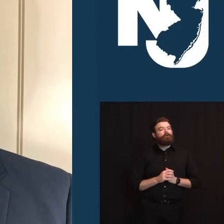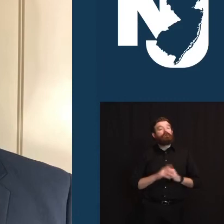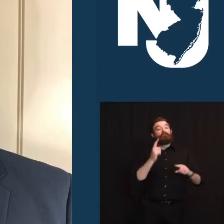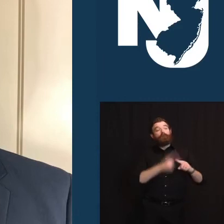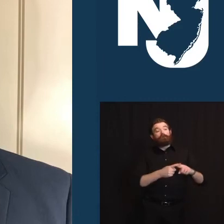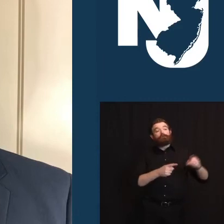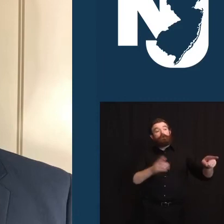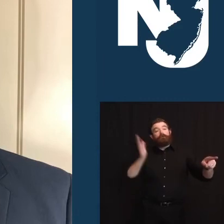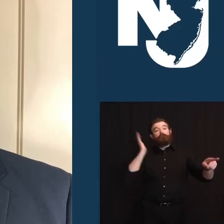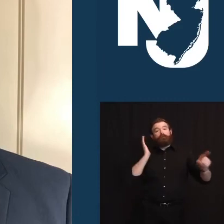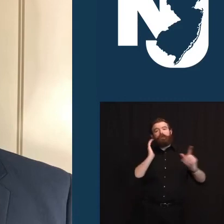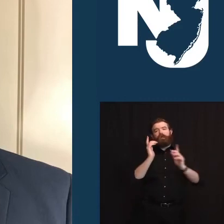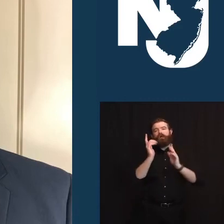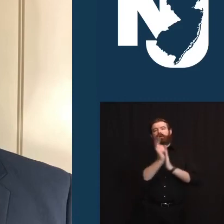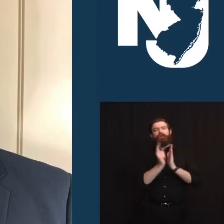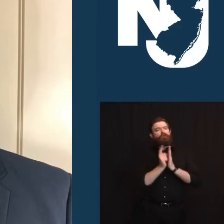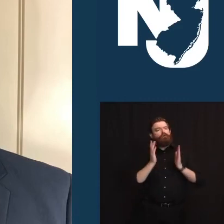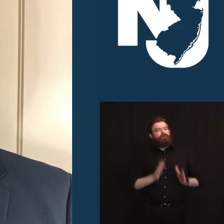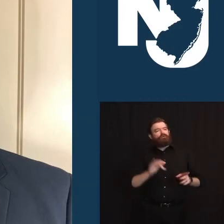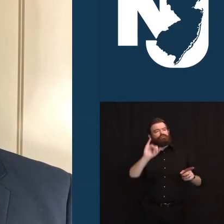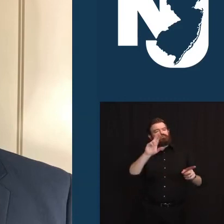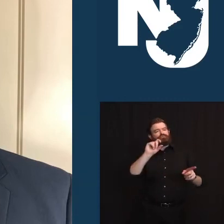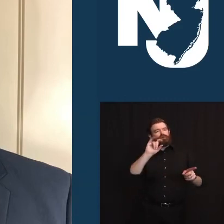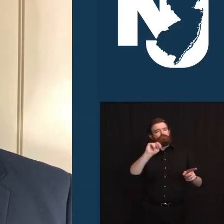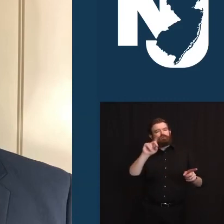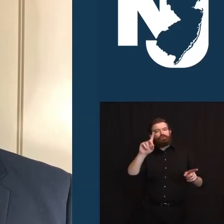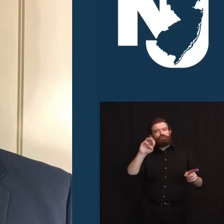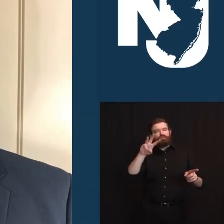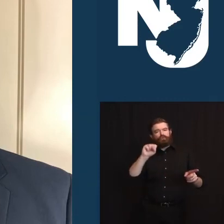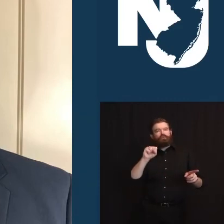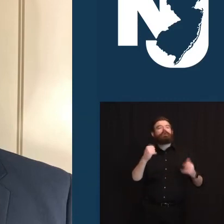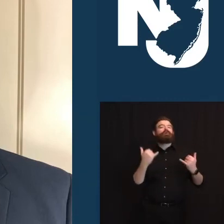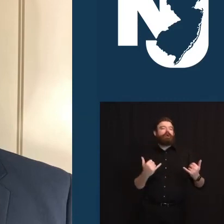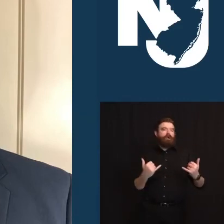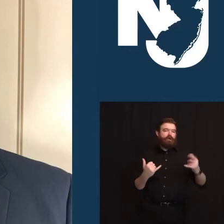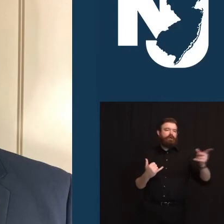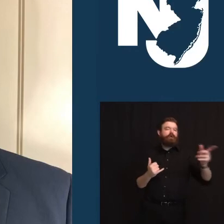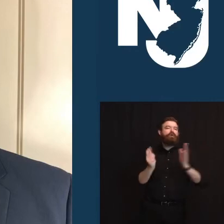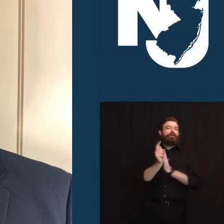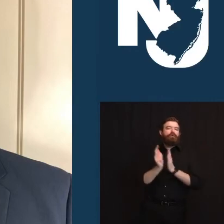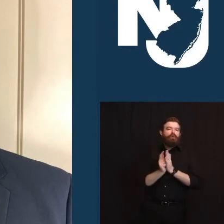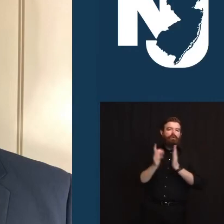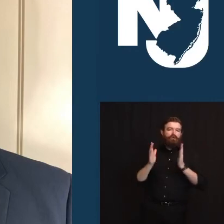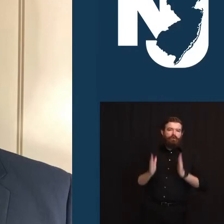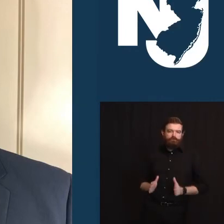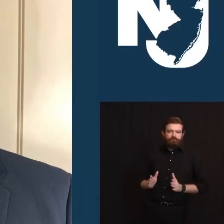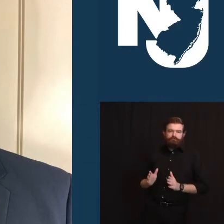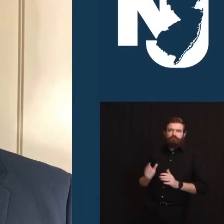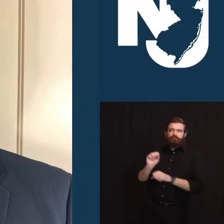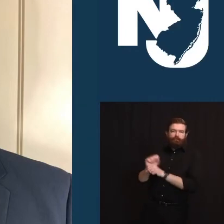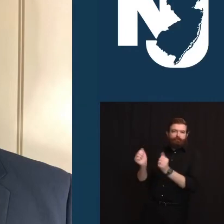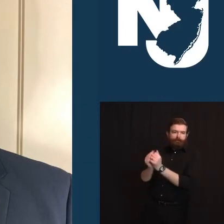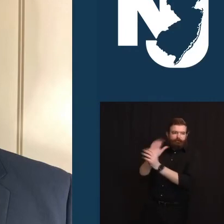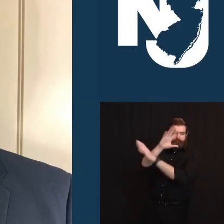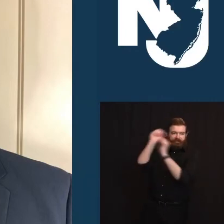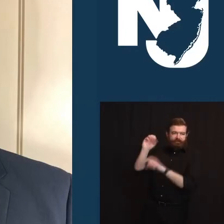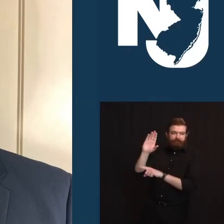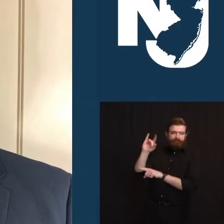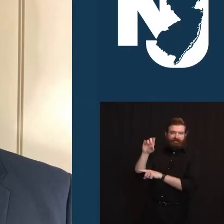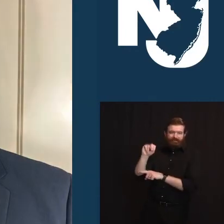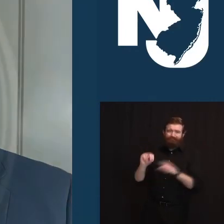right, Justin Dews, is now counsel to President Biden. Again, an extraordinary talent, each of them.